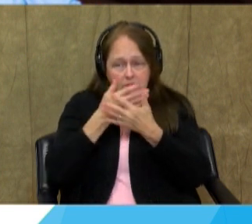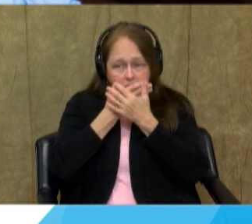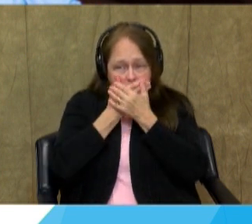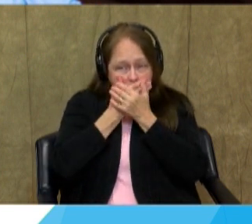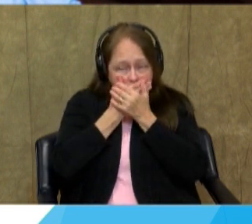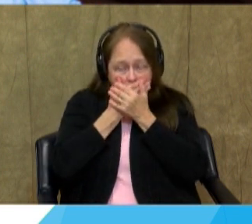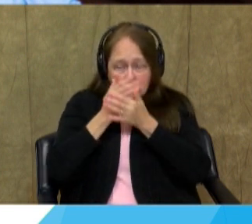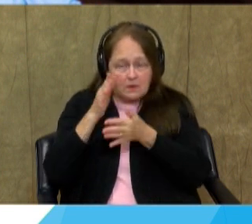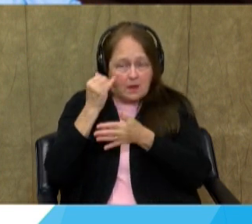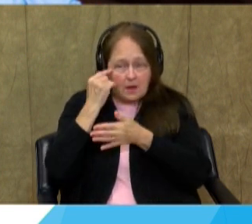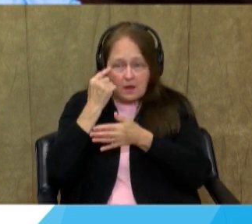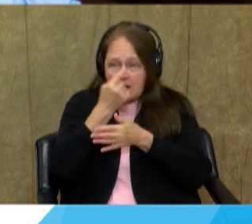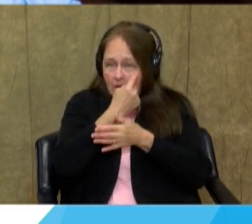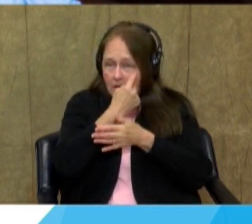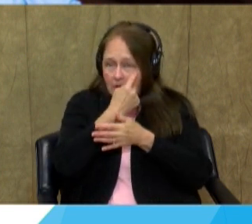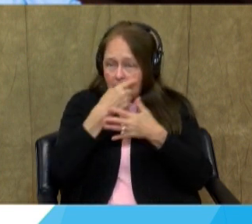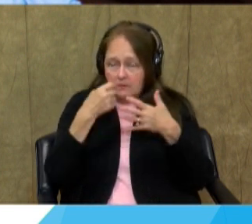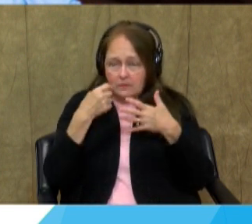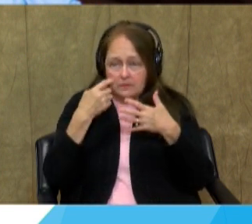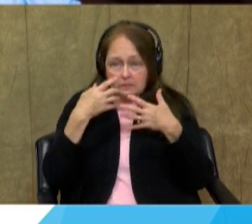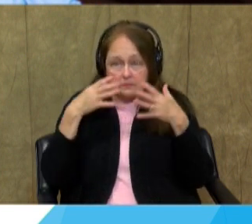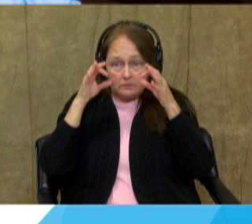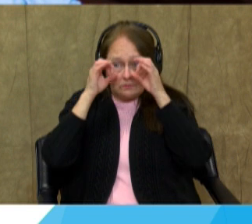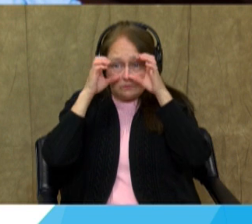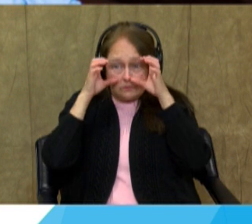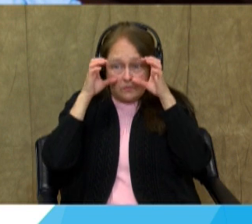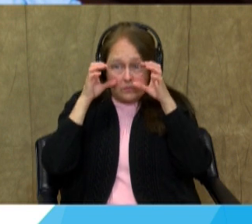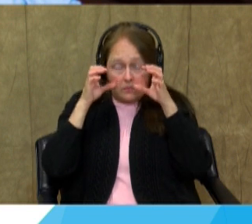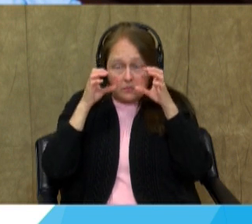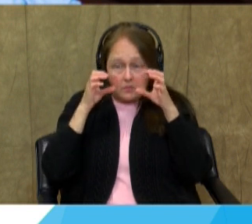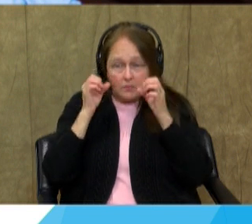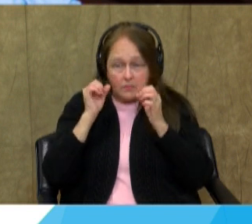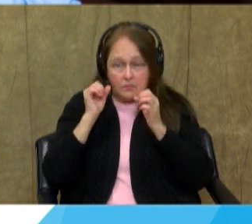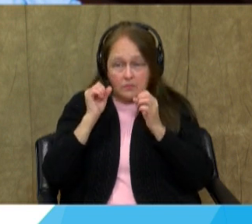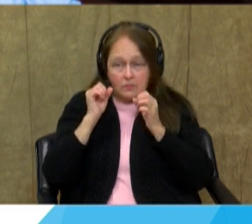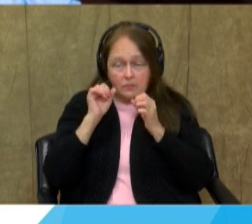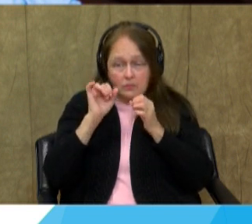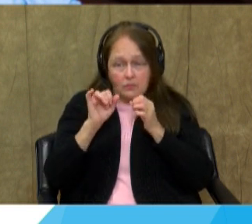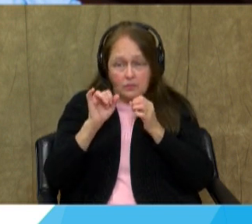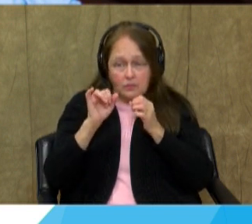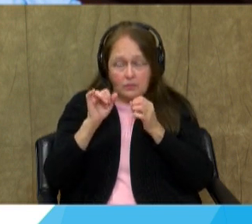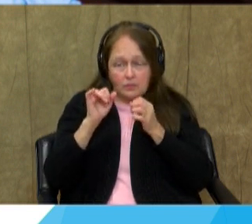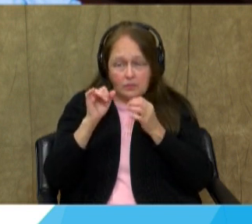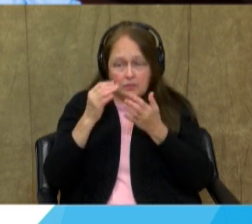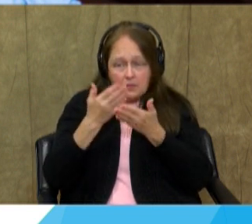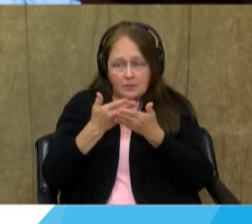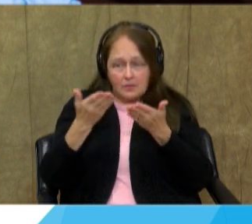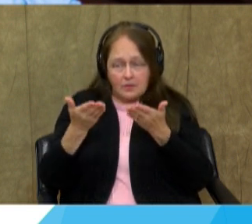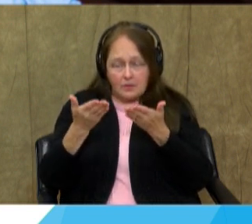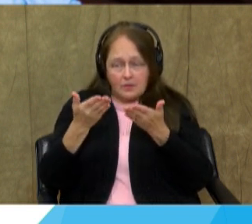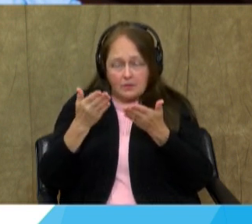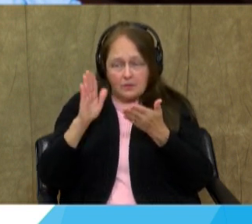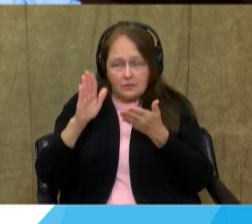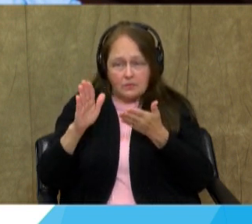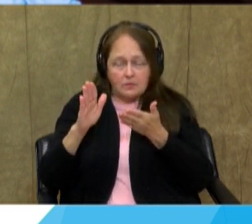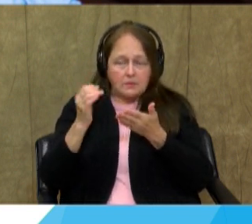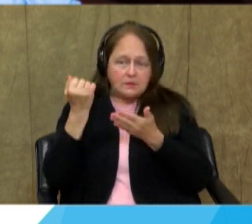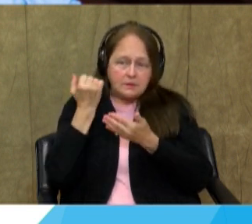face. Her eyes are kind of big right now. See those tools? Those tools represent something in